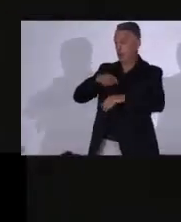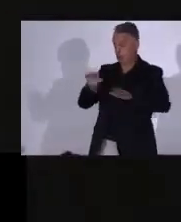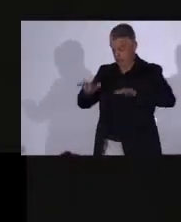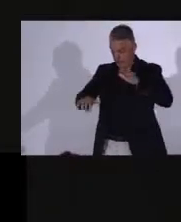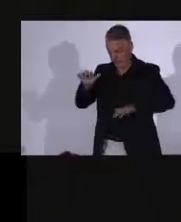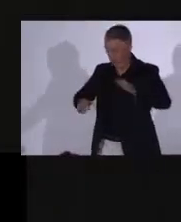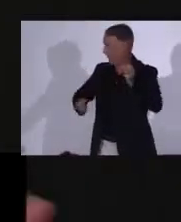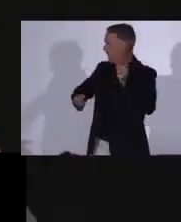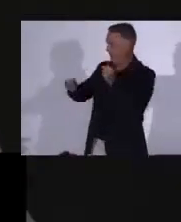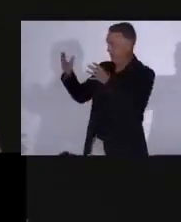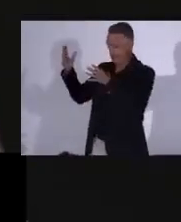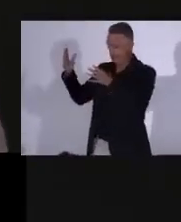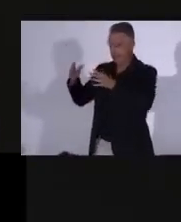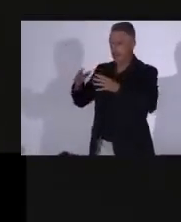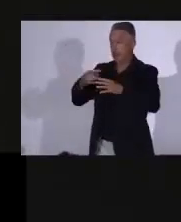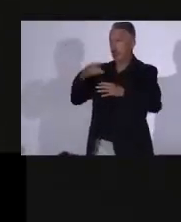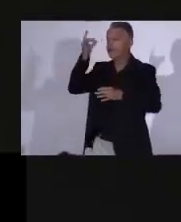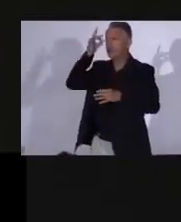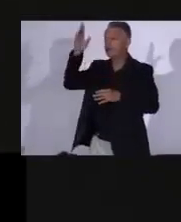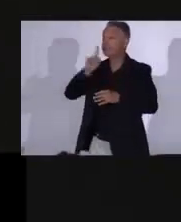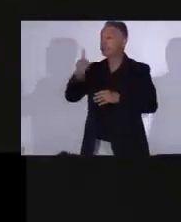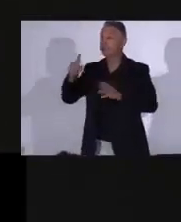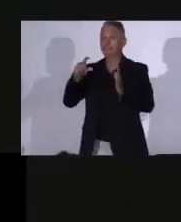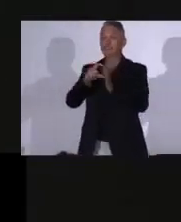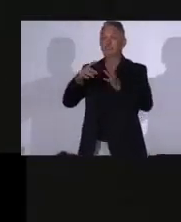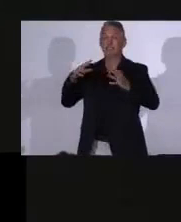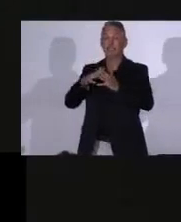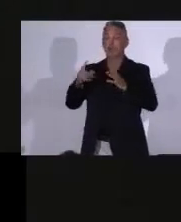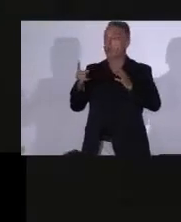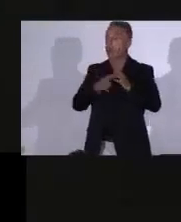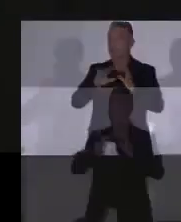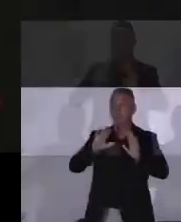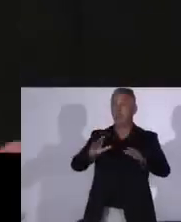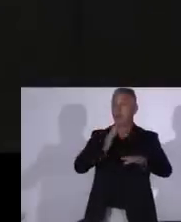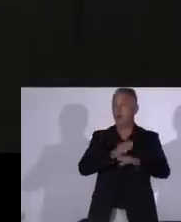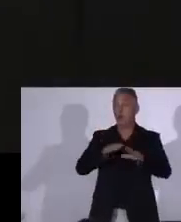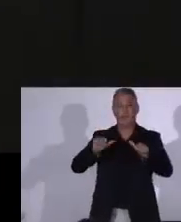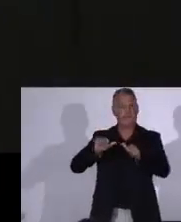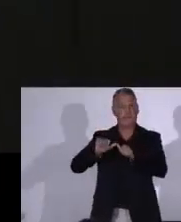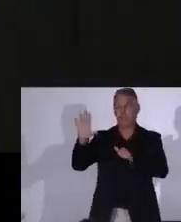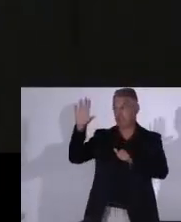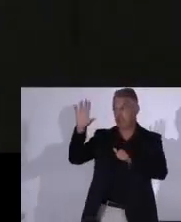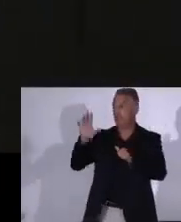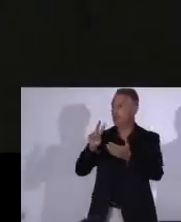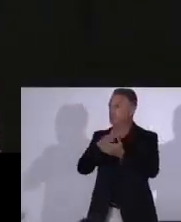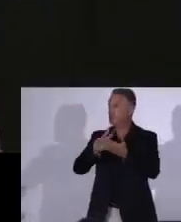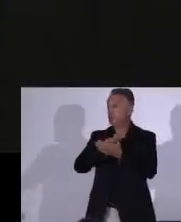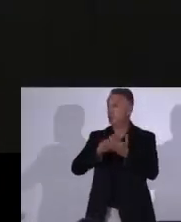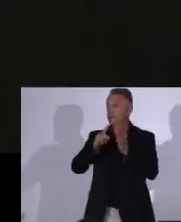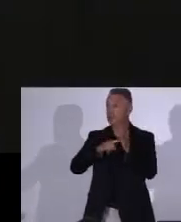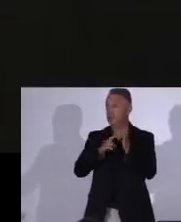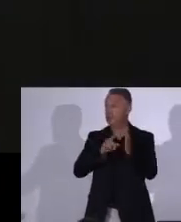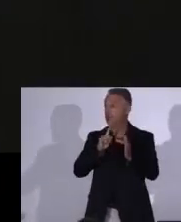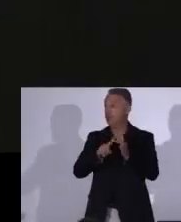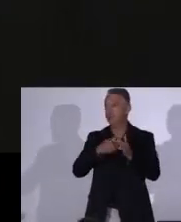that the work that DWA does is incredible, and that video with Jane really captures